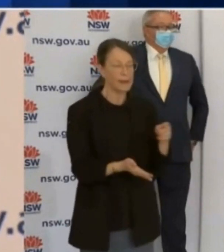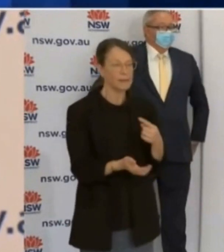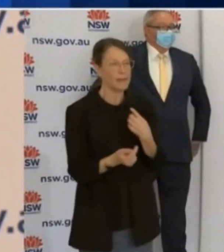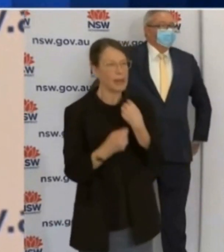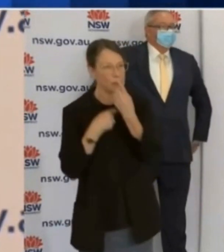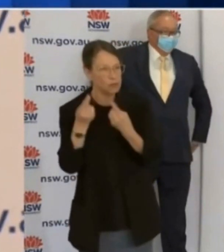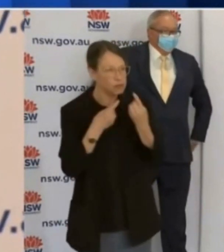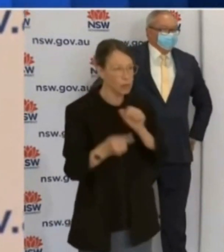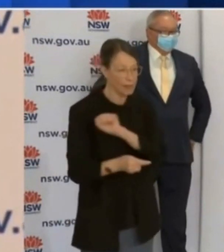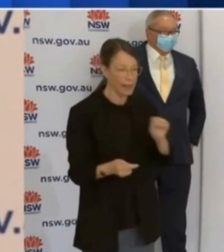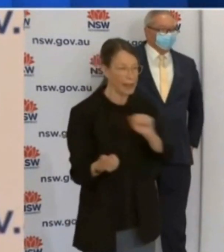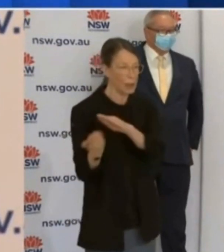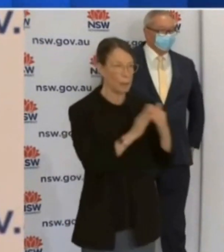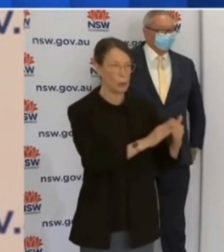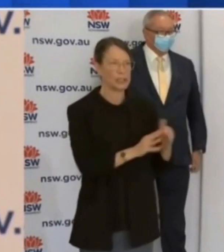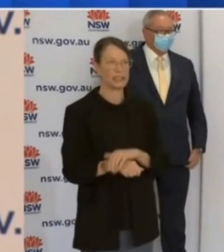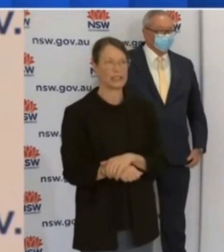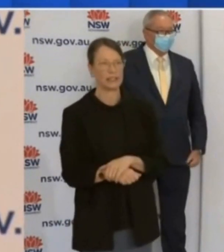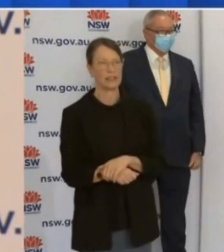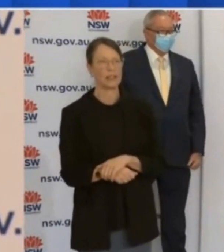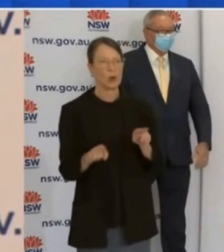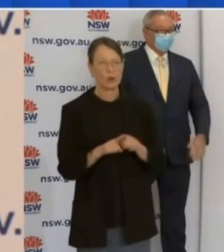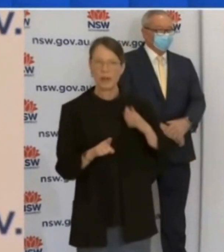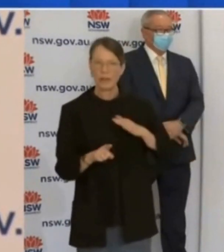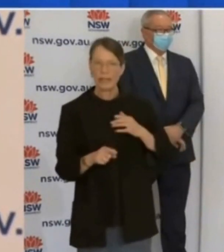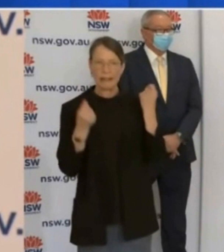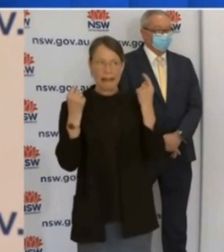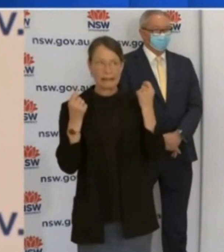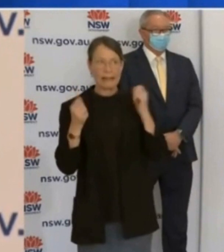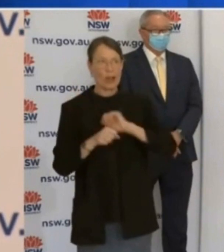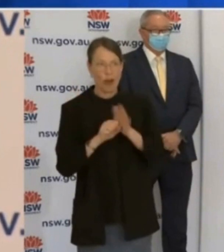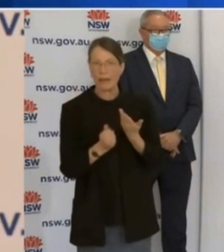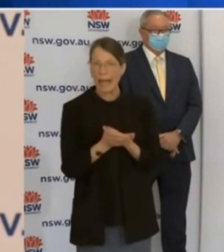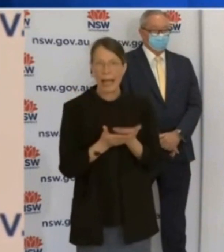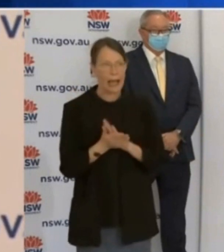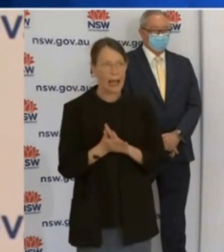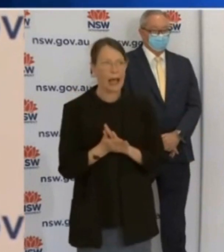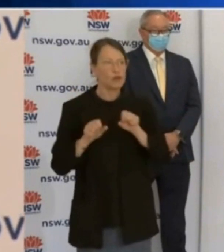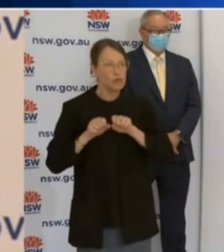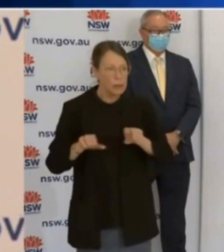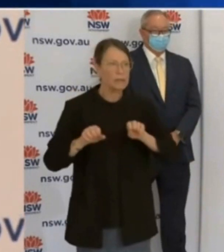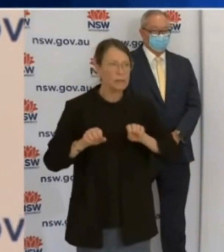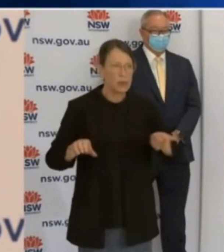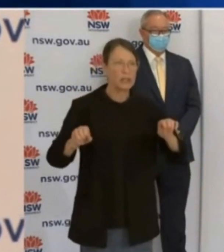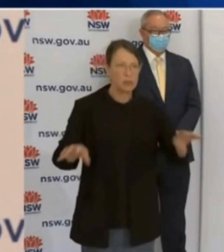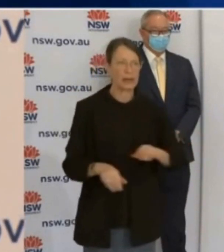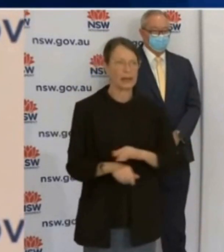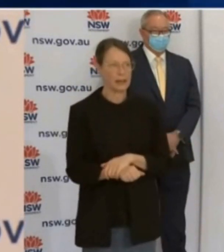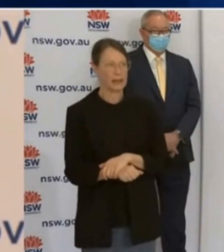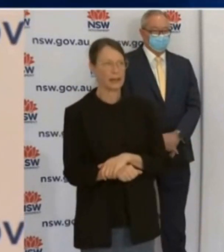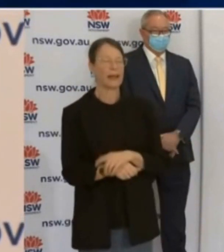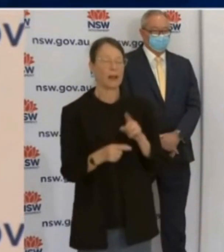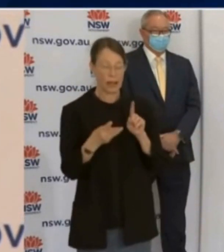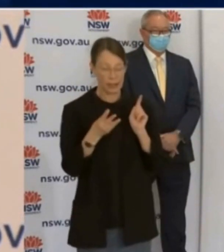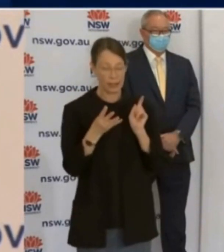seriousness of COVID, how it's transmitted, and the implications. We also need to discuss vaccination. If there was a